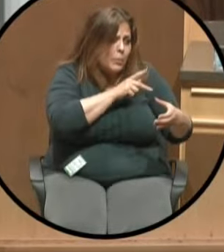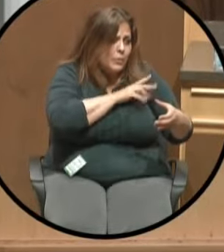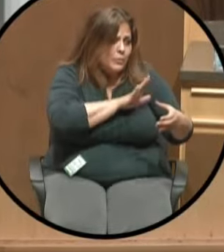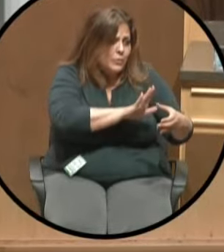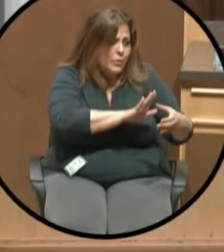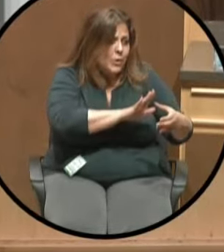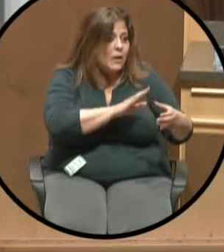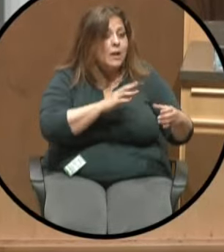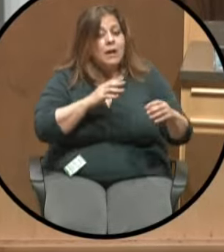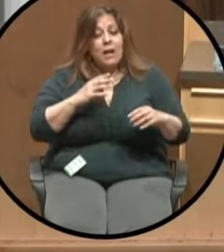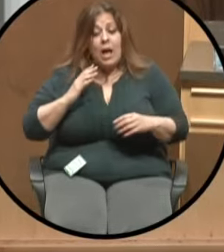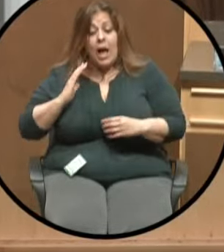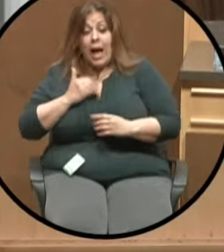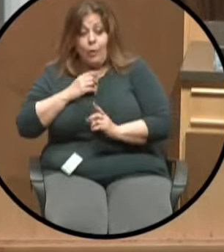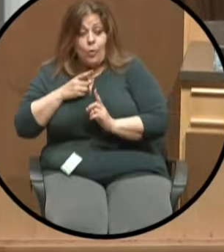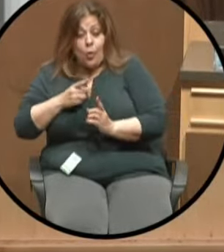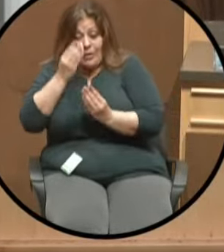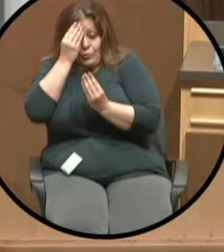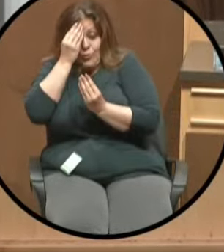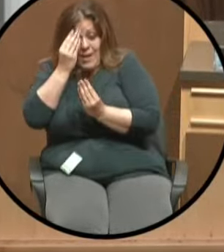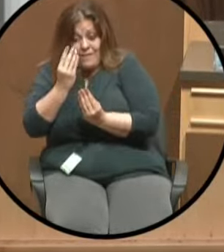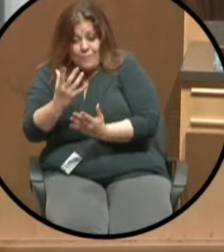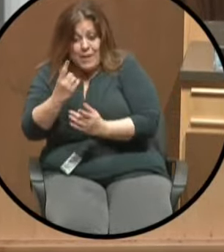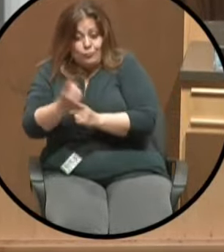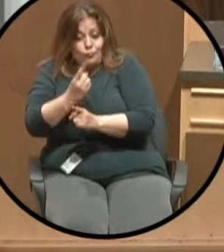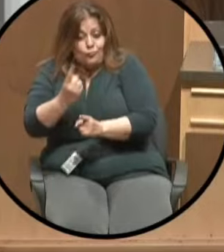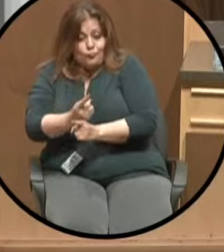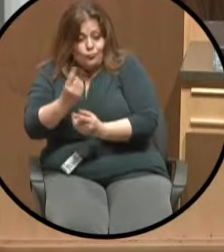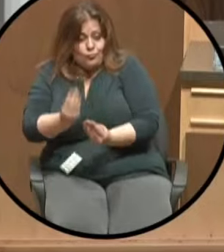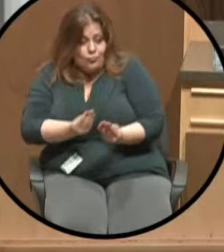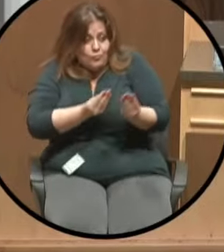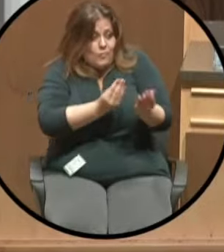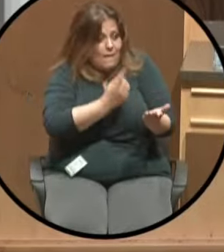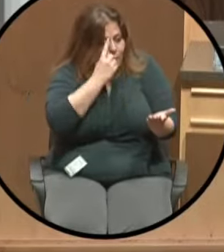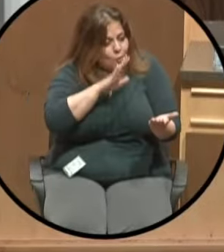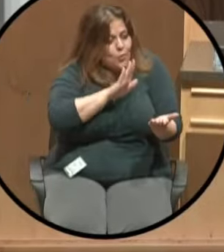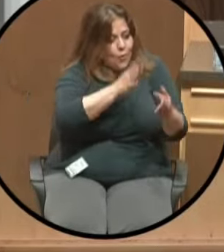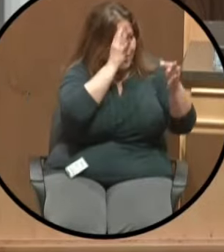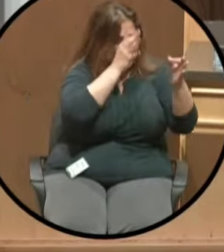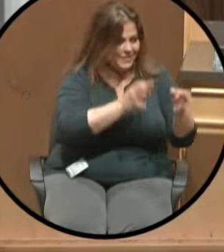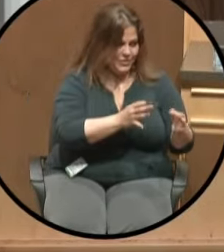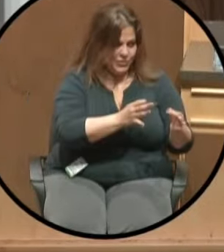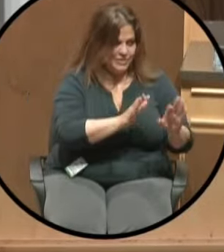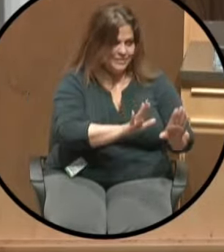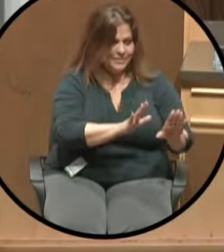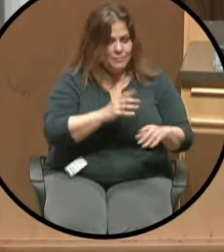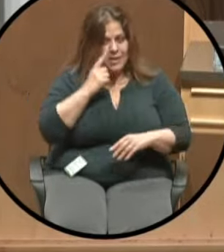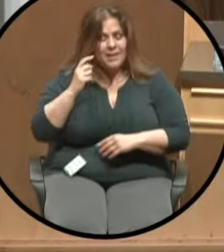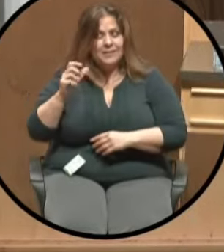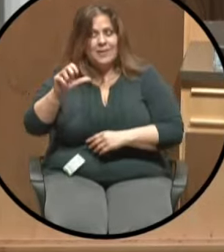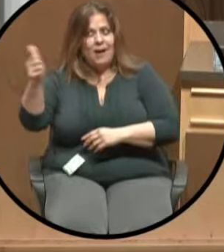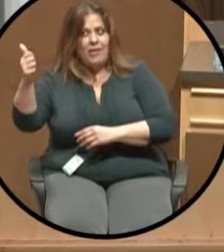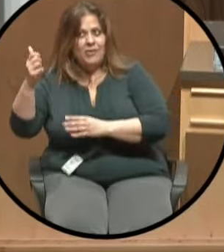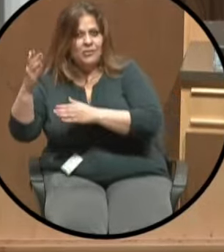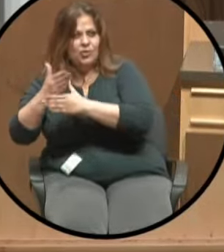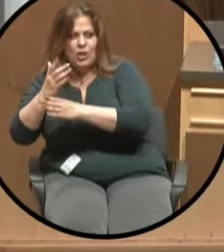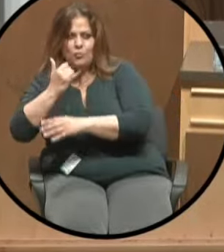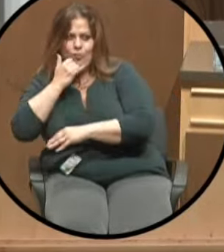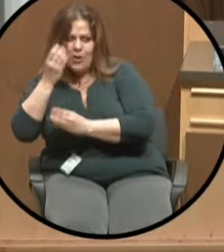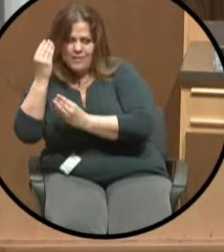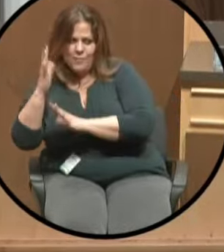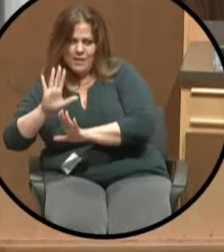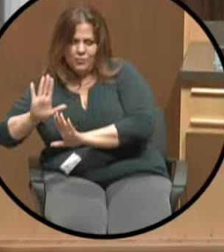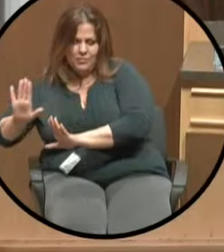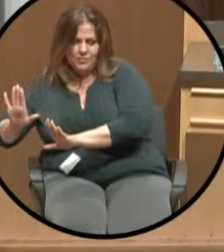as possible, because there is a lot of misinformation. And just the parting thought I'd leave you is, you're